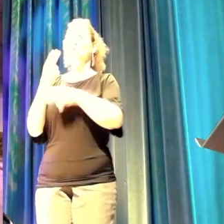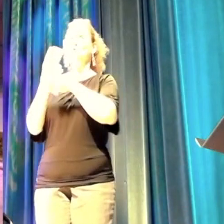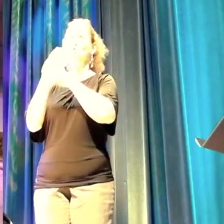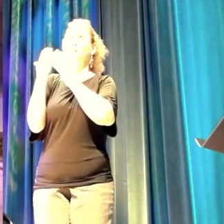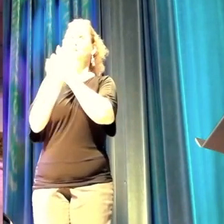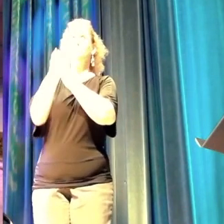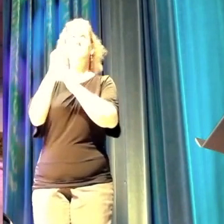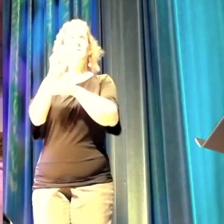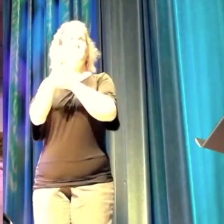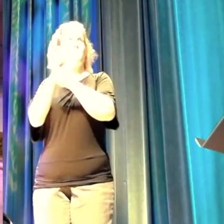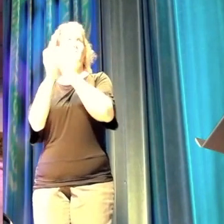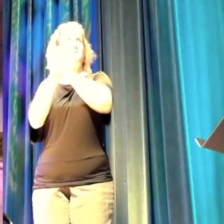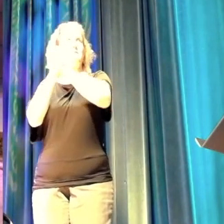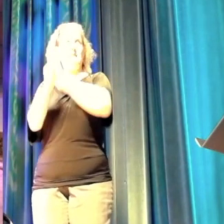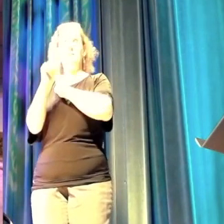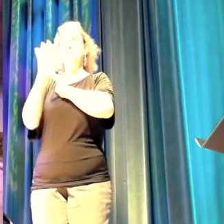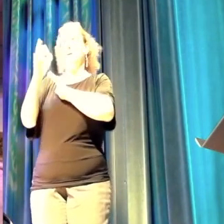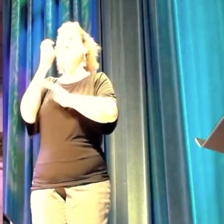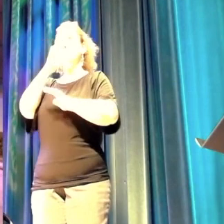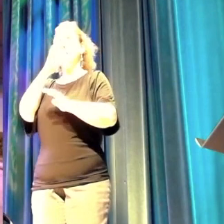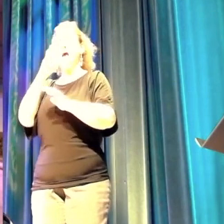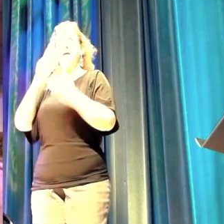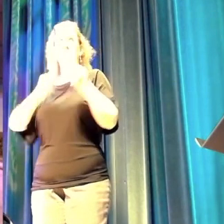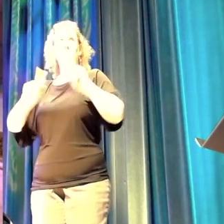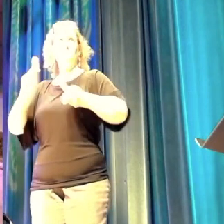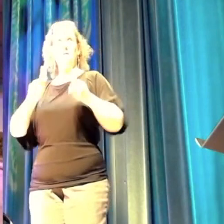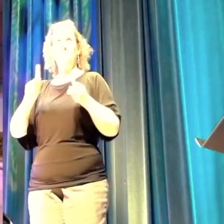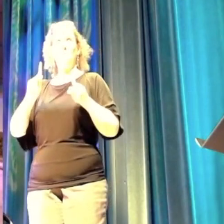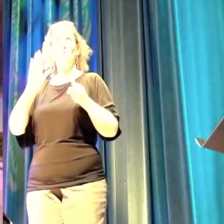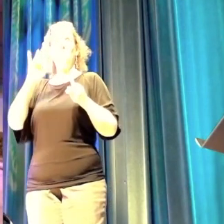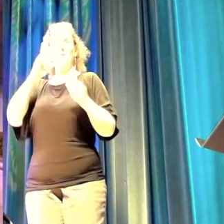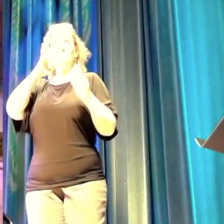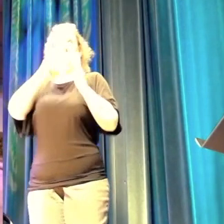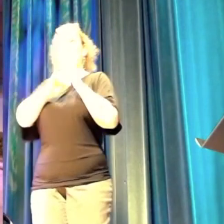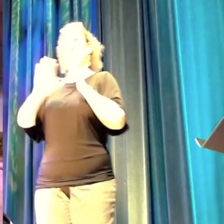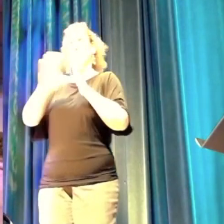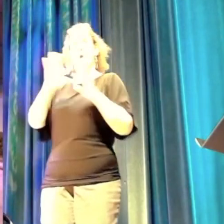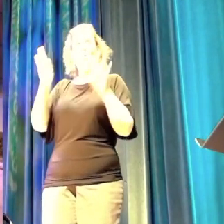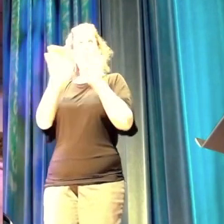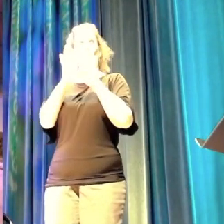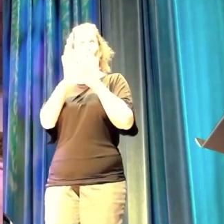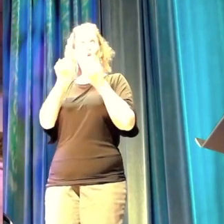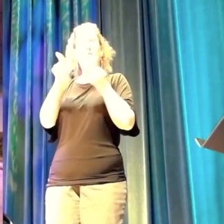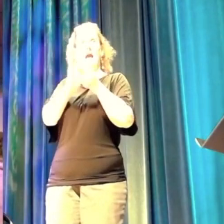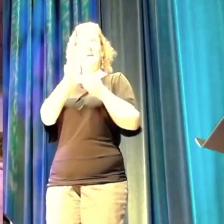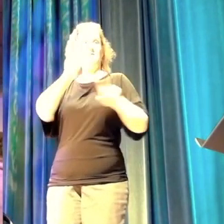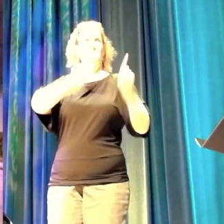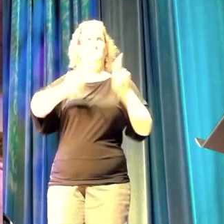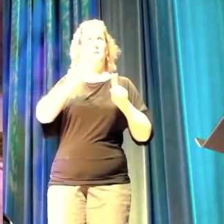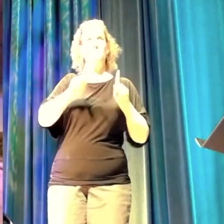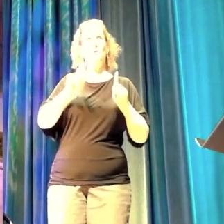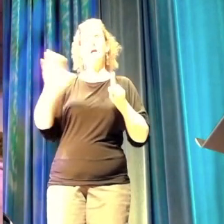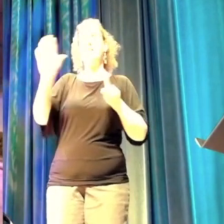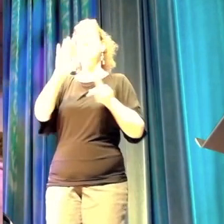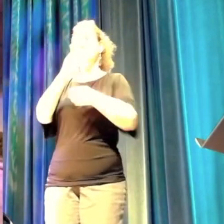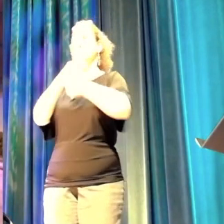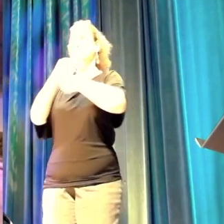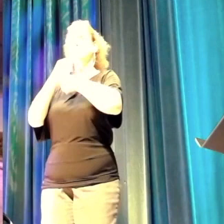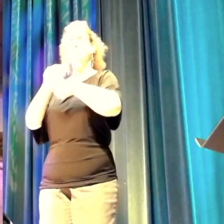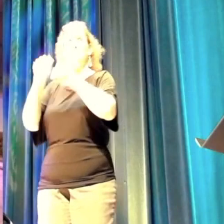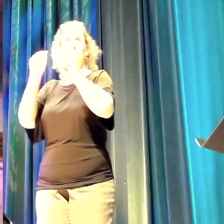utilize the employment skills of our blind citizens by recognizing their worth as individuals and their